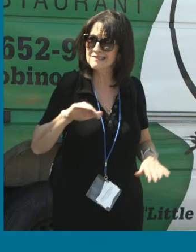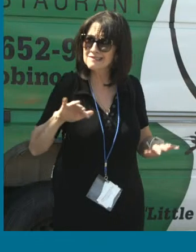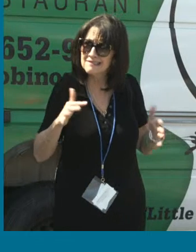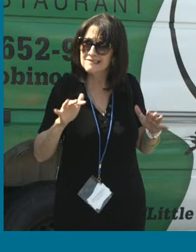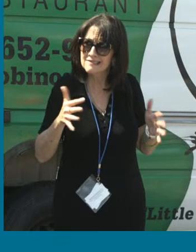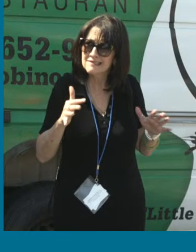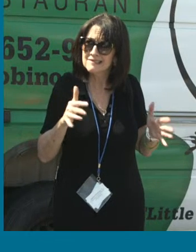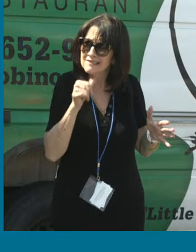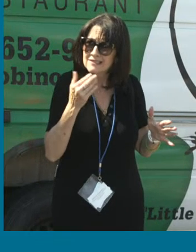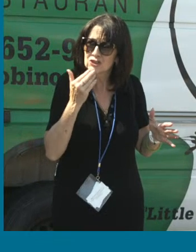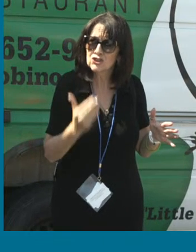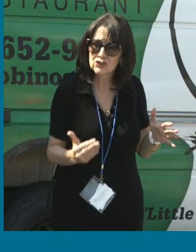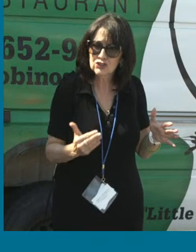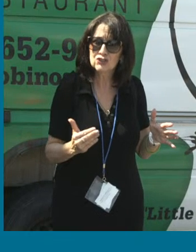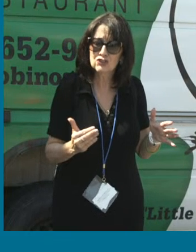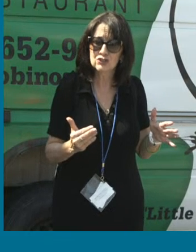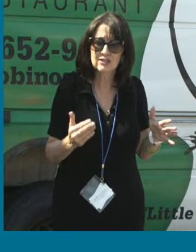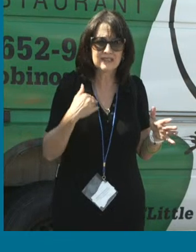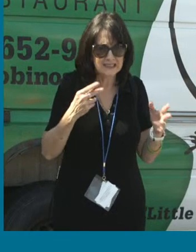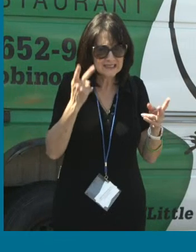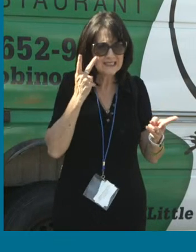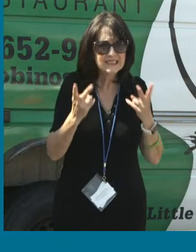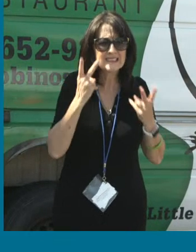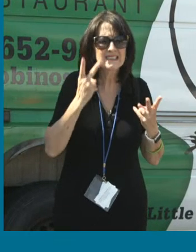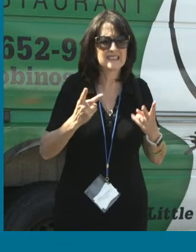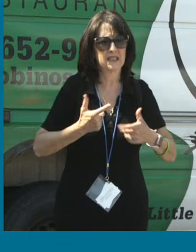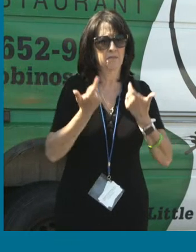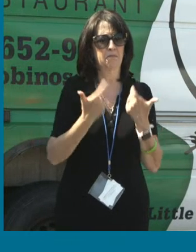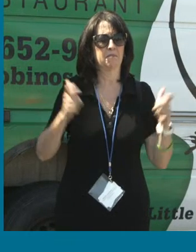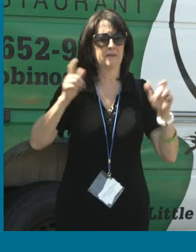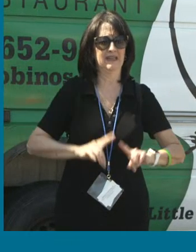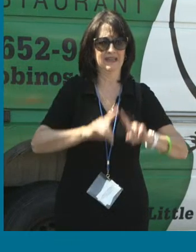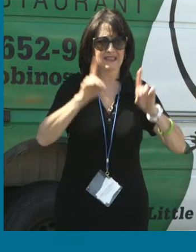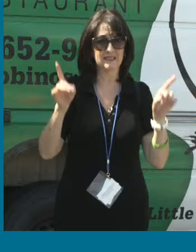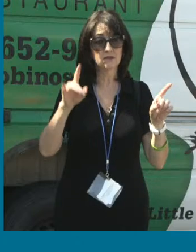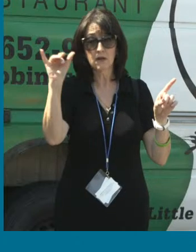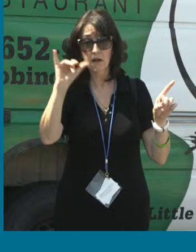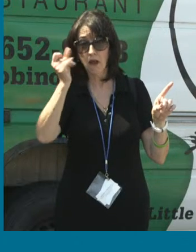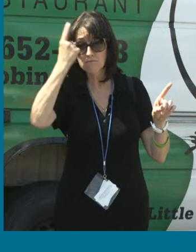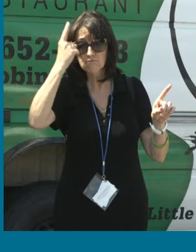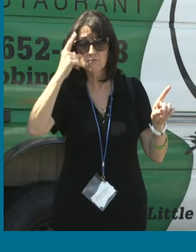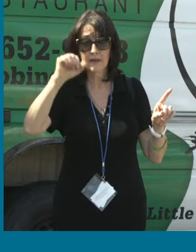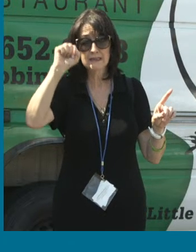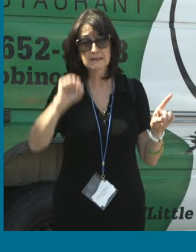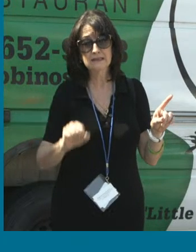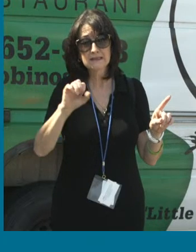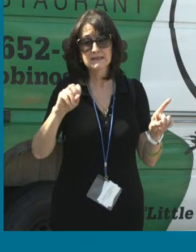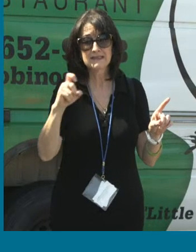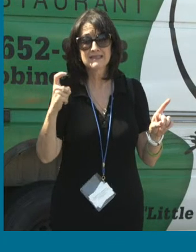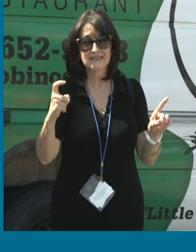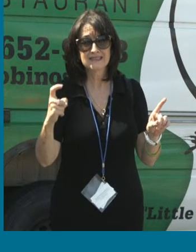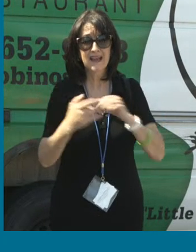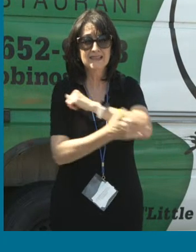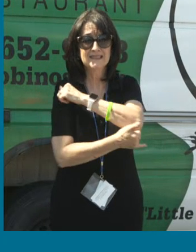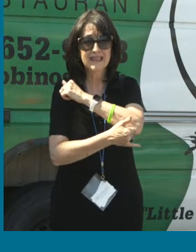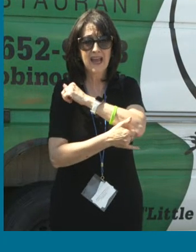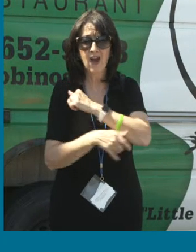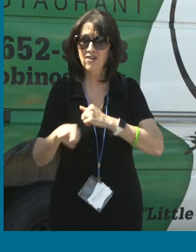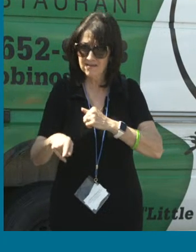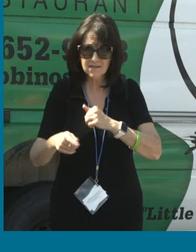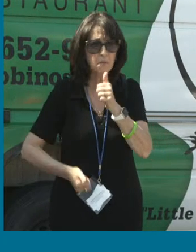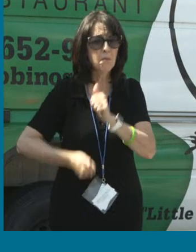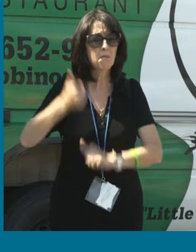fact, geographically, we've seen big differences. Sussex County, interestingly enough, has the highest vaccination